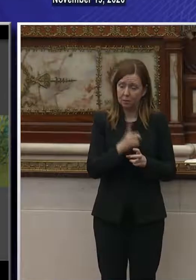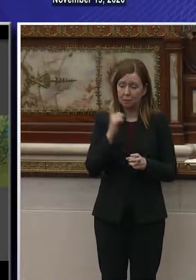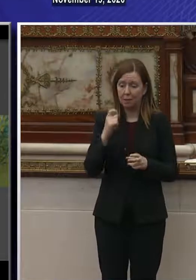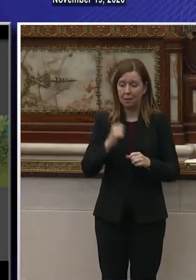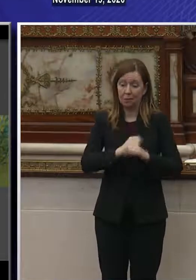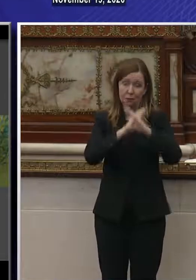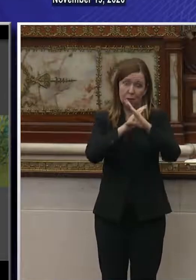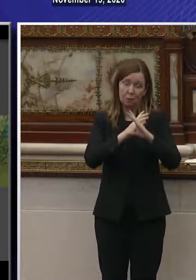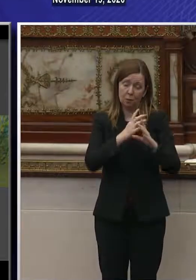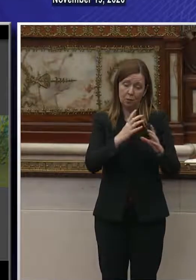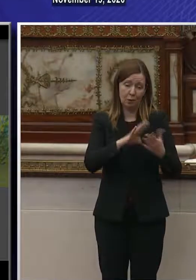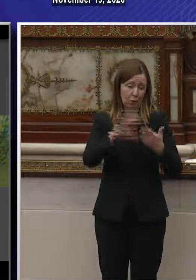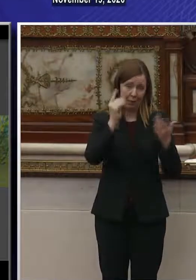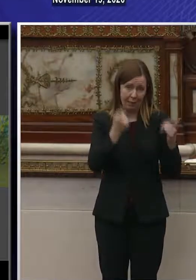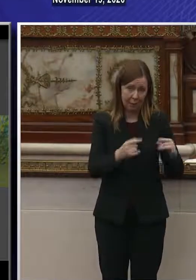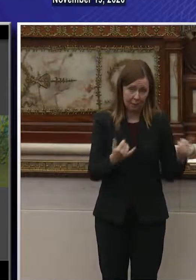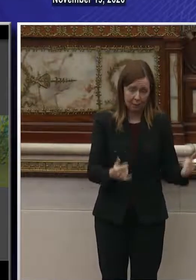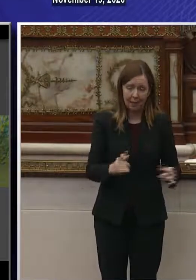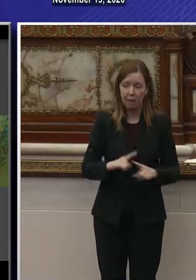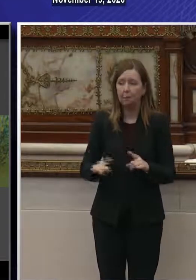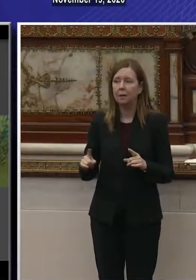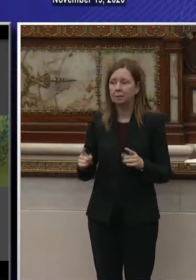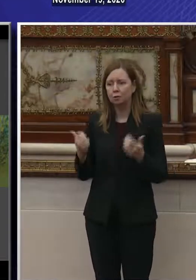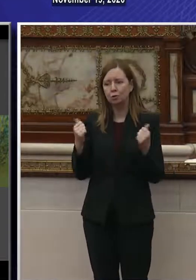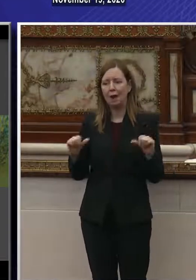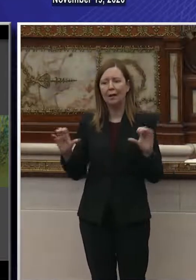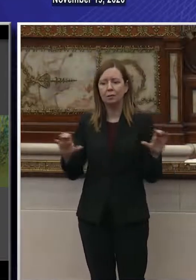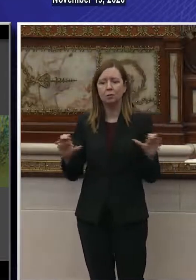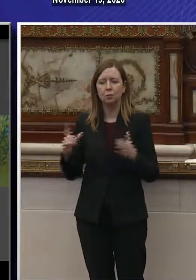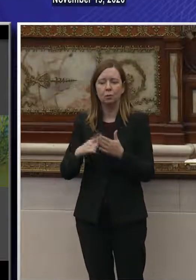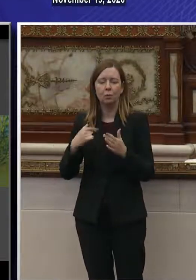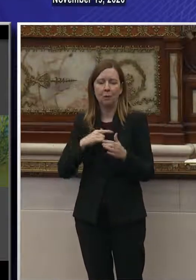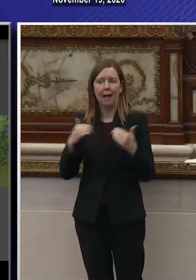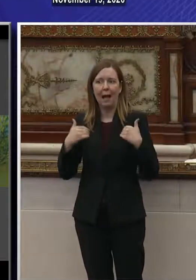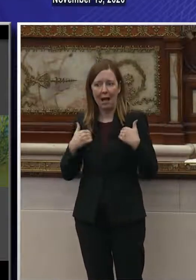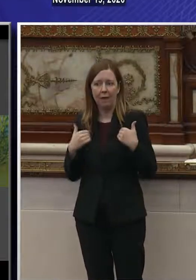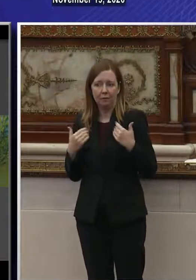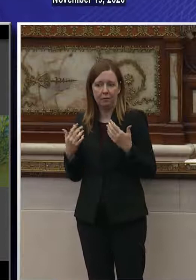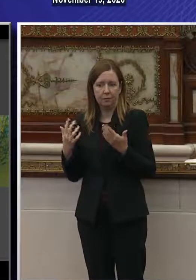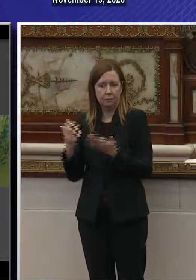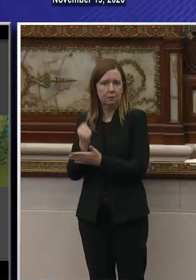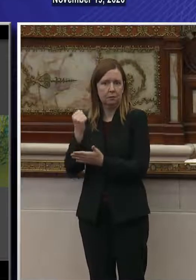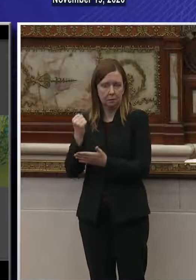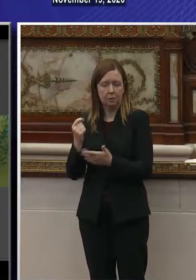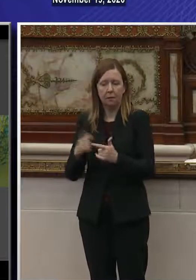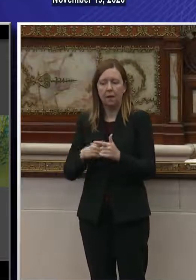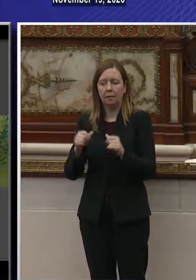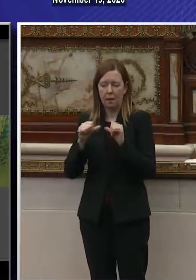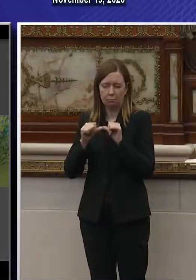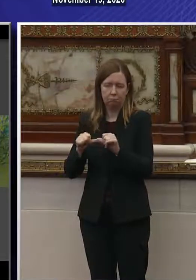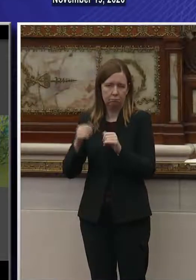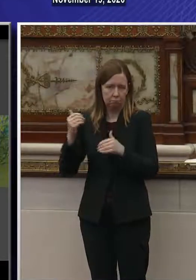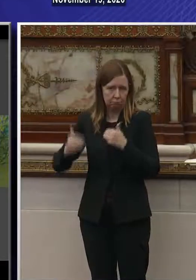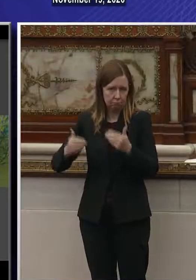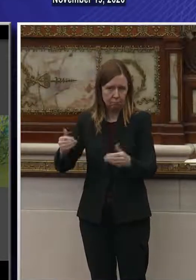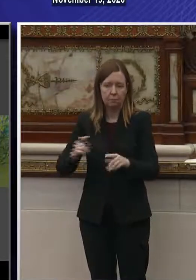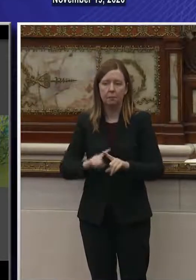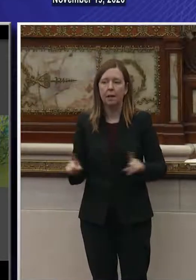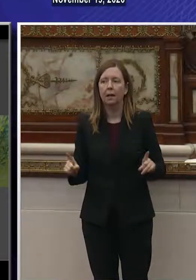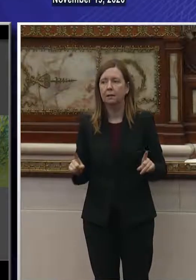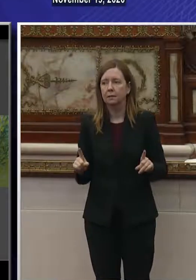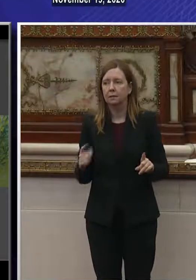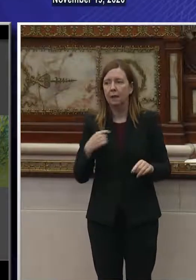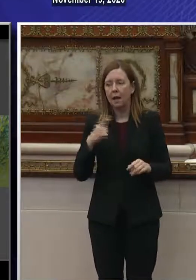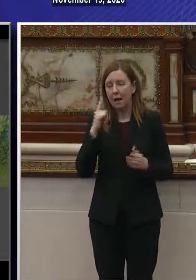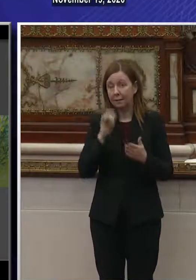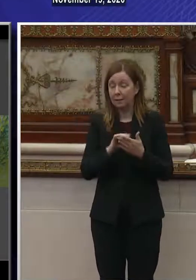a virtual world right now, try to deploy the things that we do have at our resource and then keep going from there. But I do